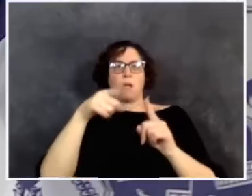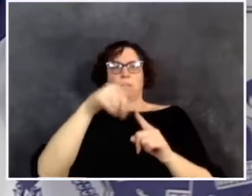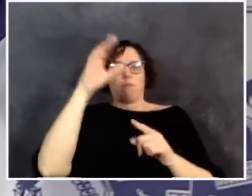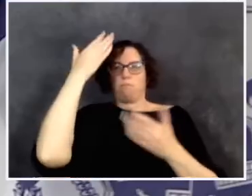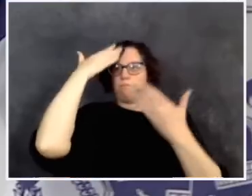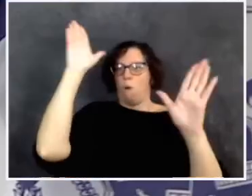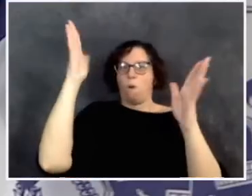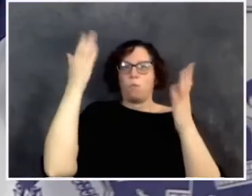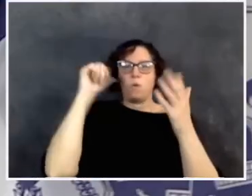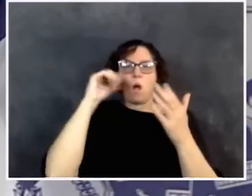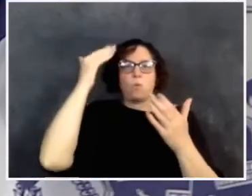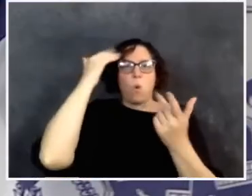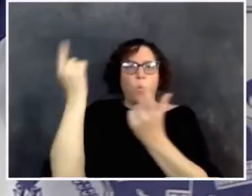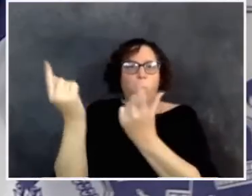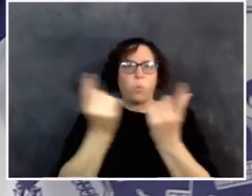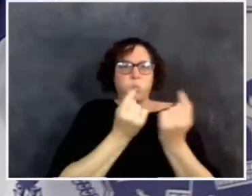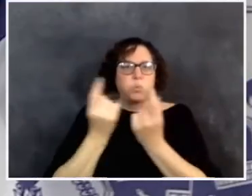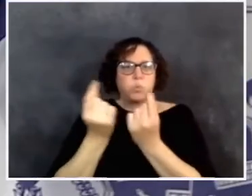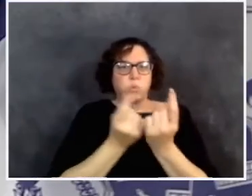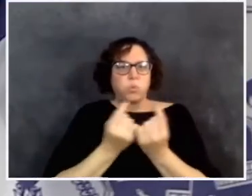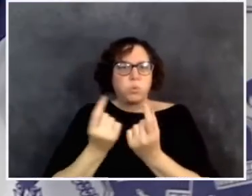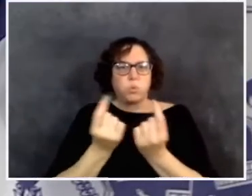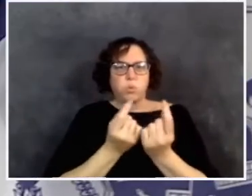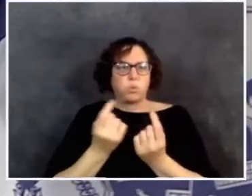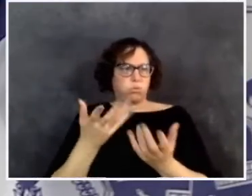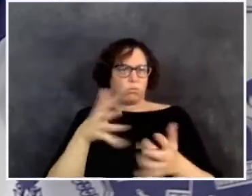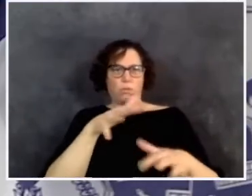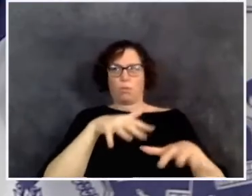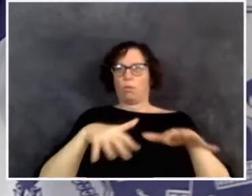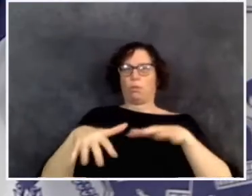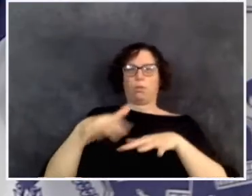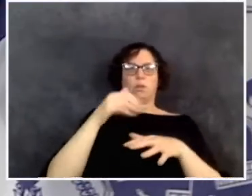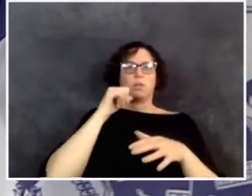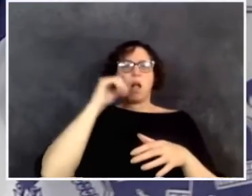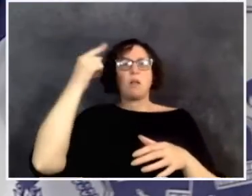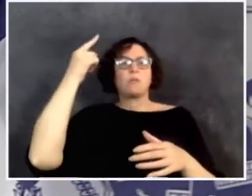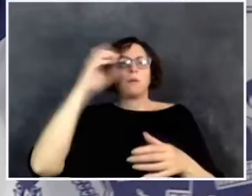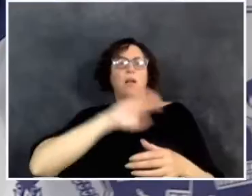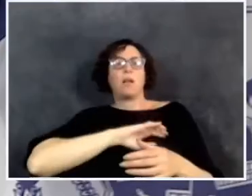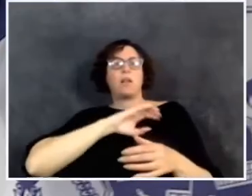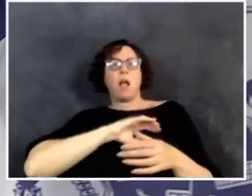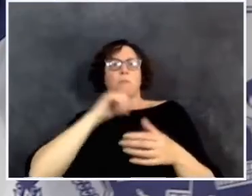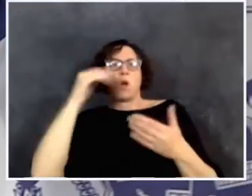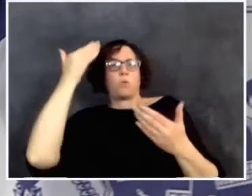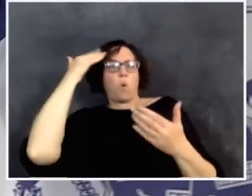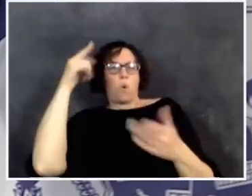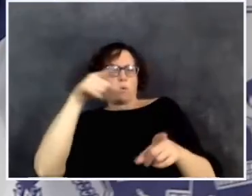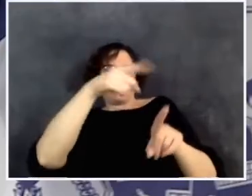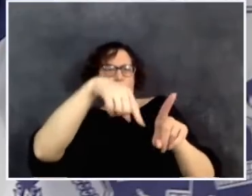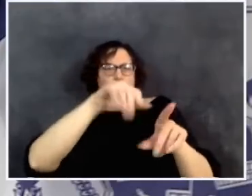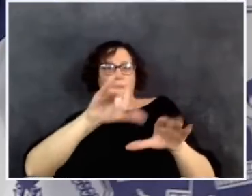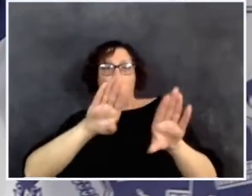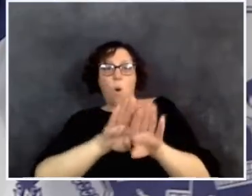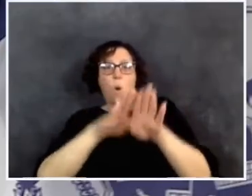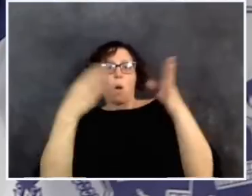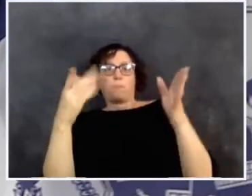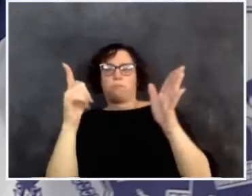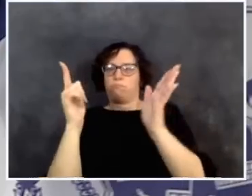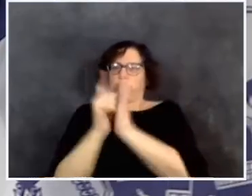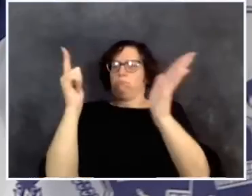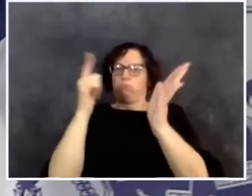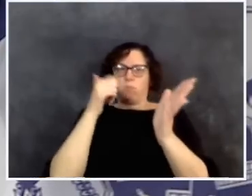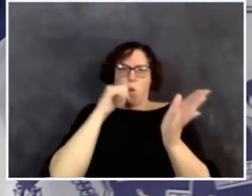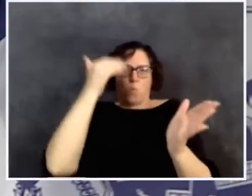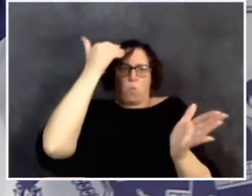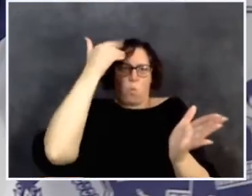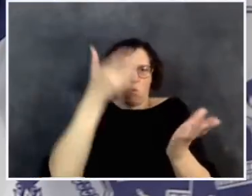opening such locations, and they didn't disperse the crowd. It was an hour before Sabbath came in, an hour